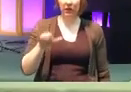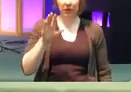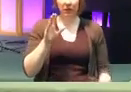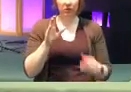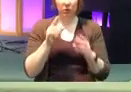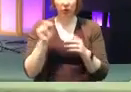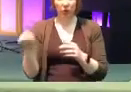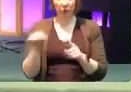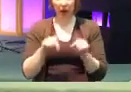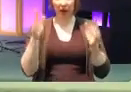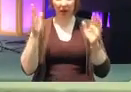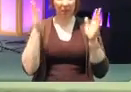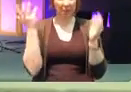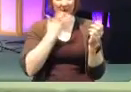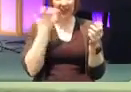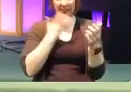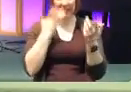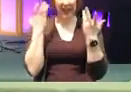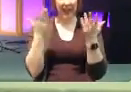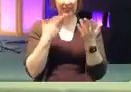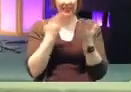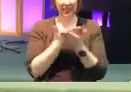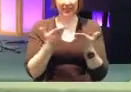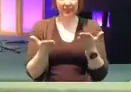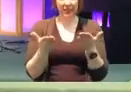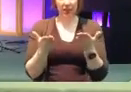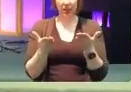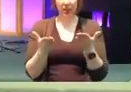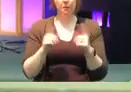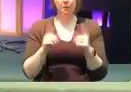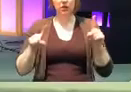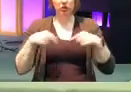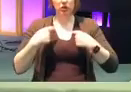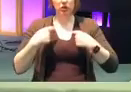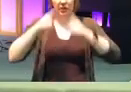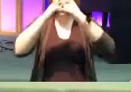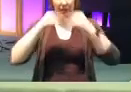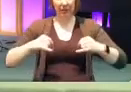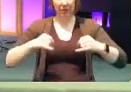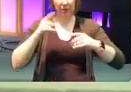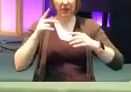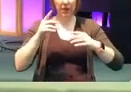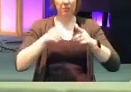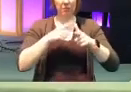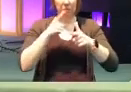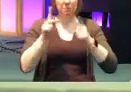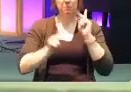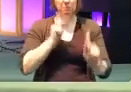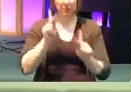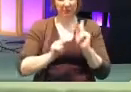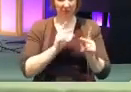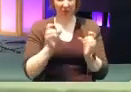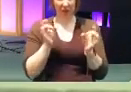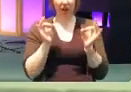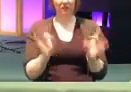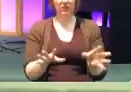there. But at one point during those tent meetings, vandals were so opposed to what was happening that they burned down the tent.